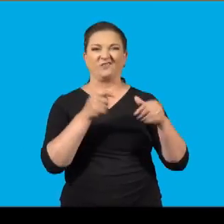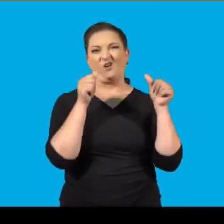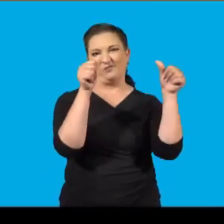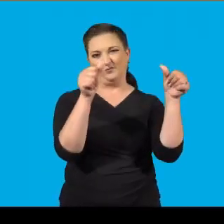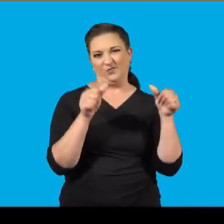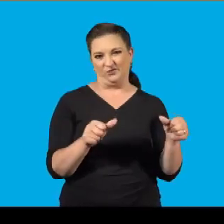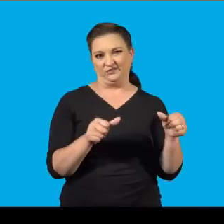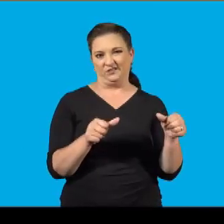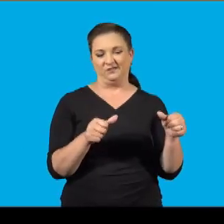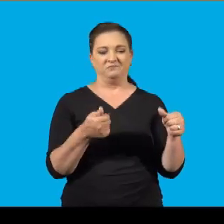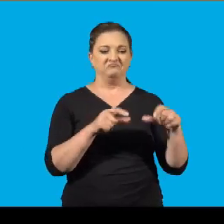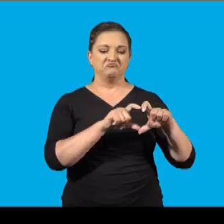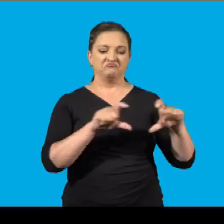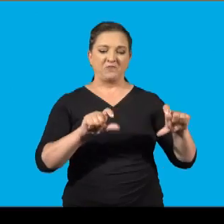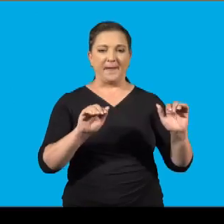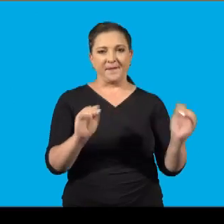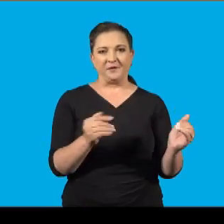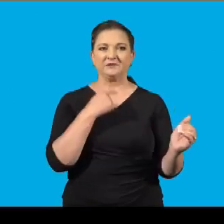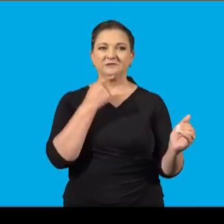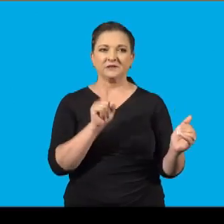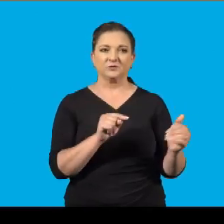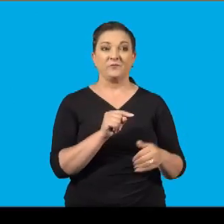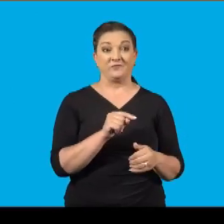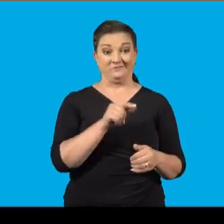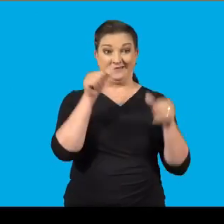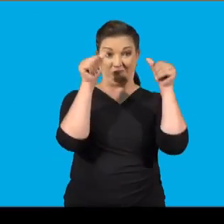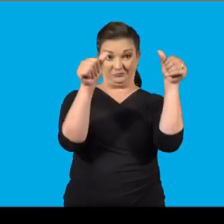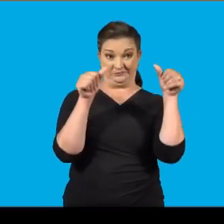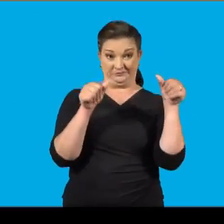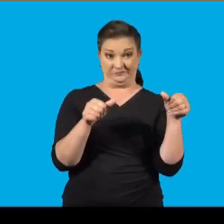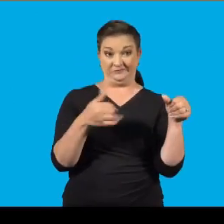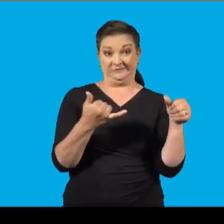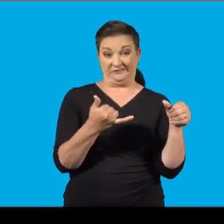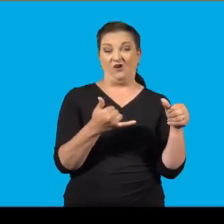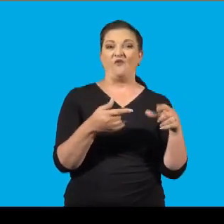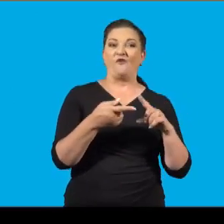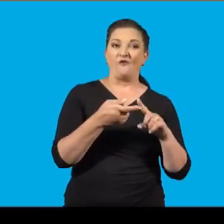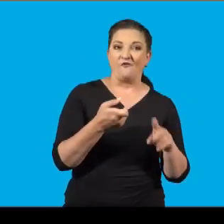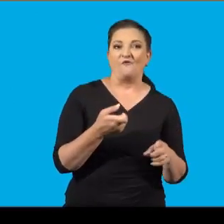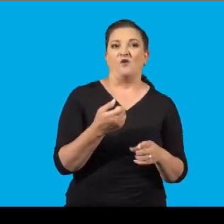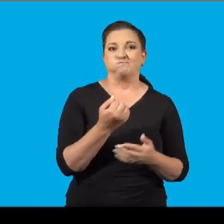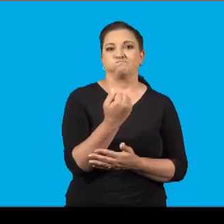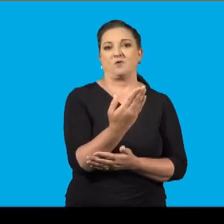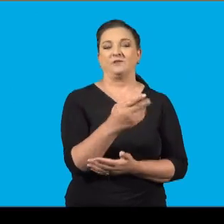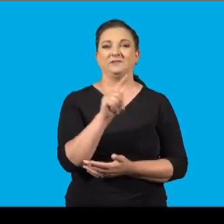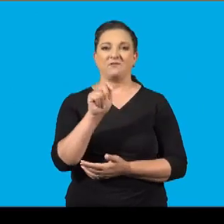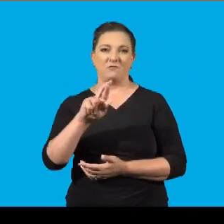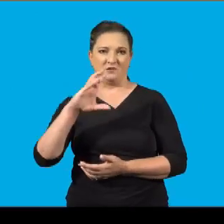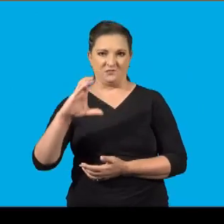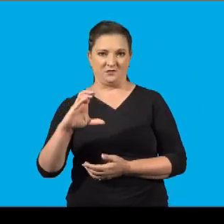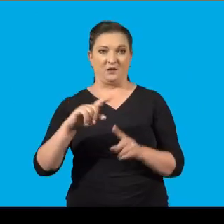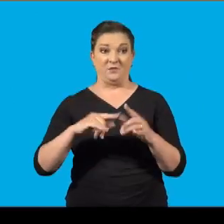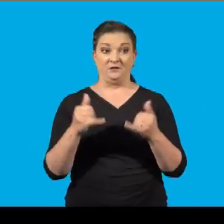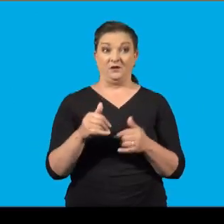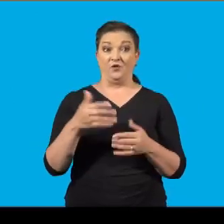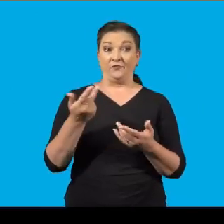The caption reads, the poster below was produced by the TRC. It invites both perpetrators and victims to appear before